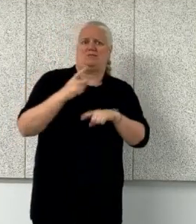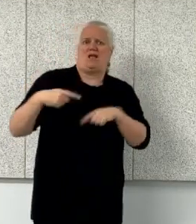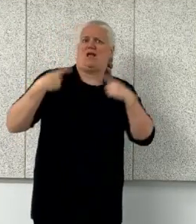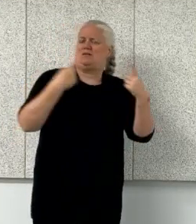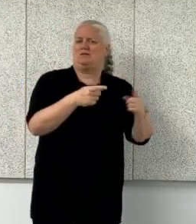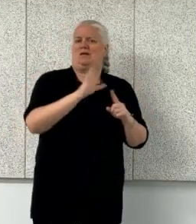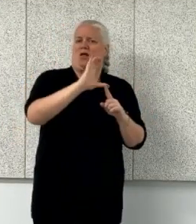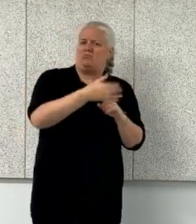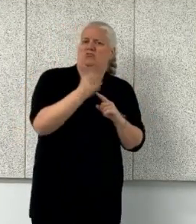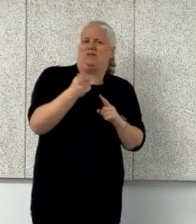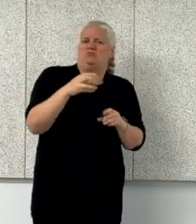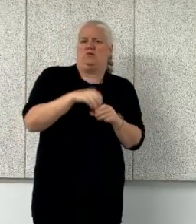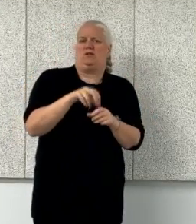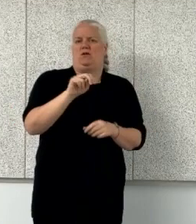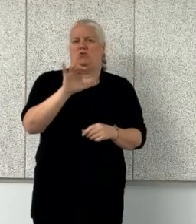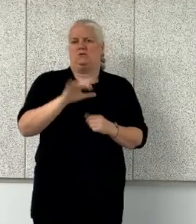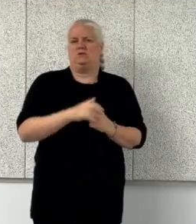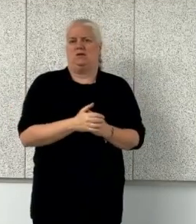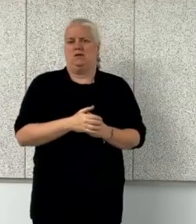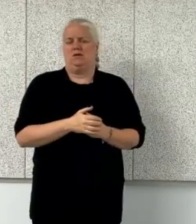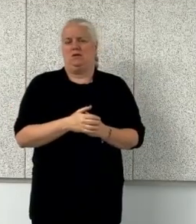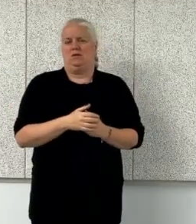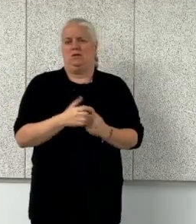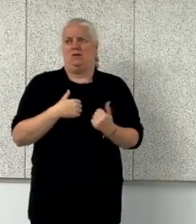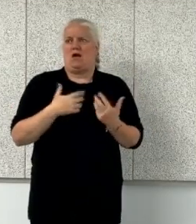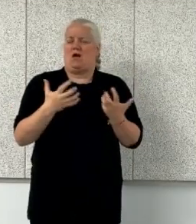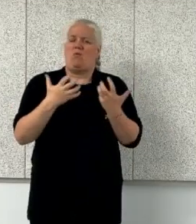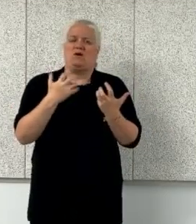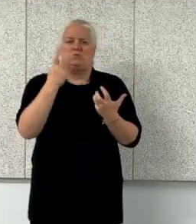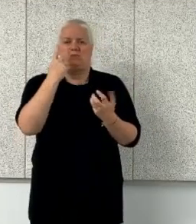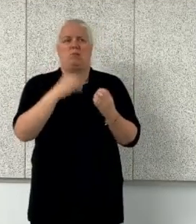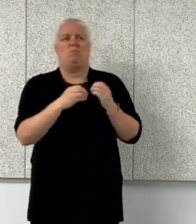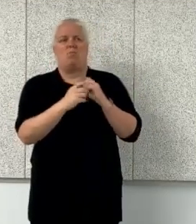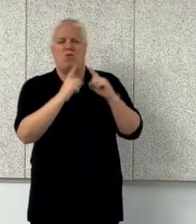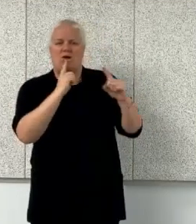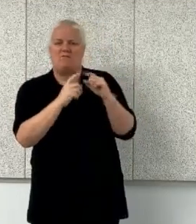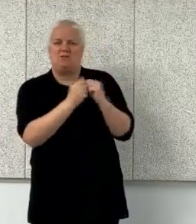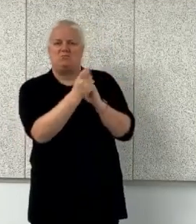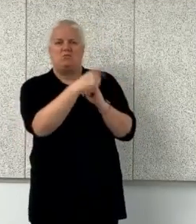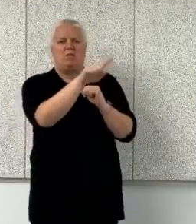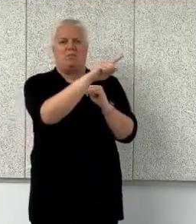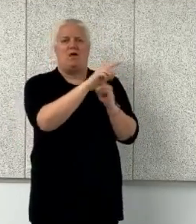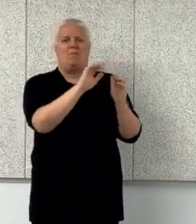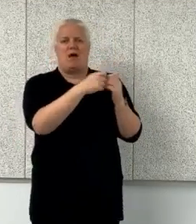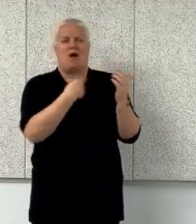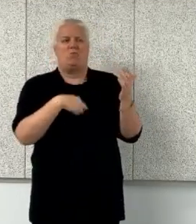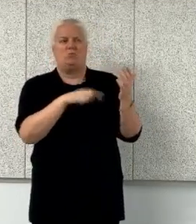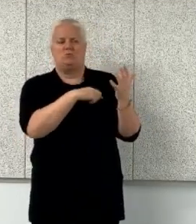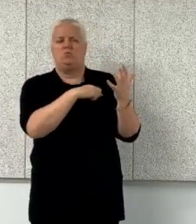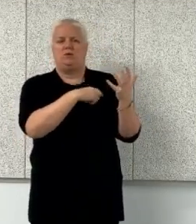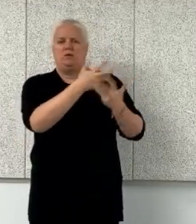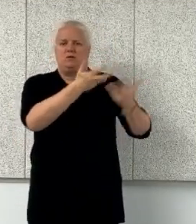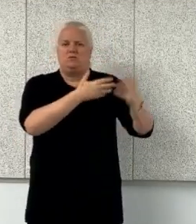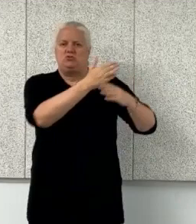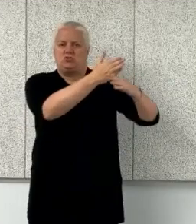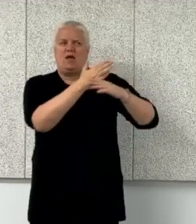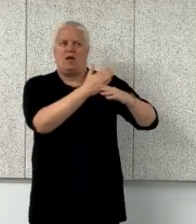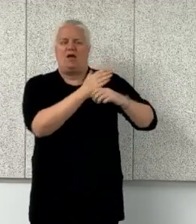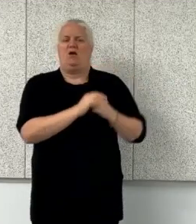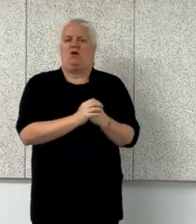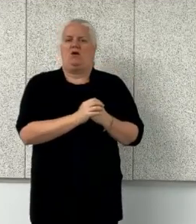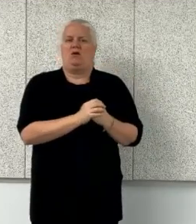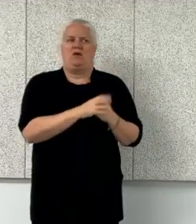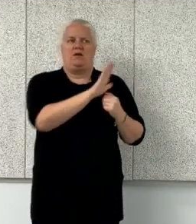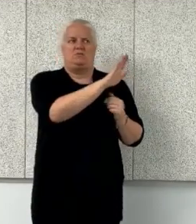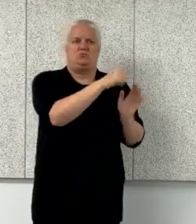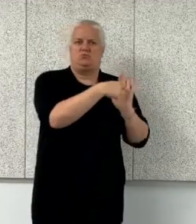history within this city. I would love to see more conversation focused on how we platform and share out that great work, and not